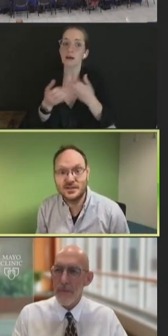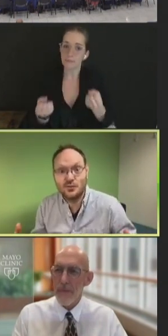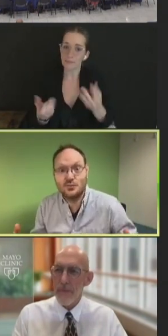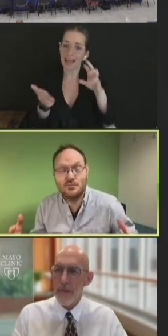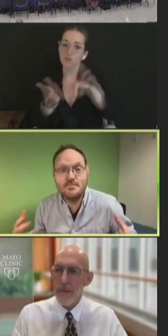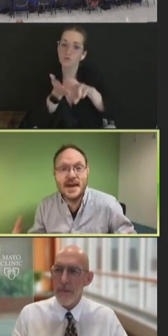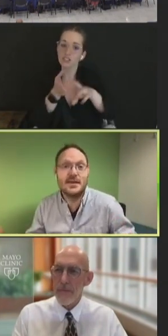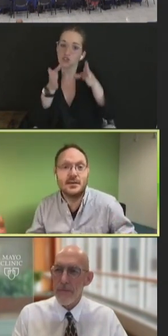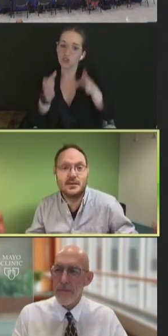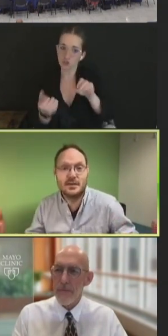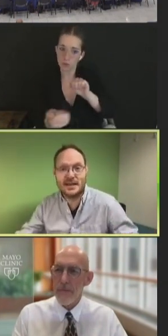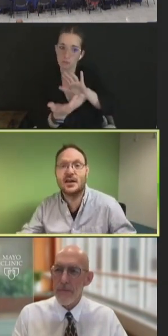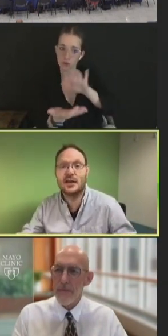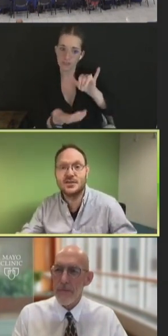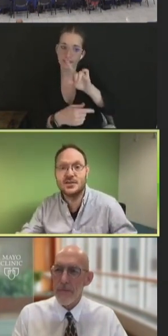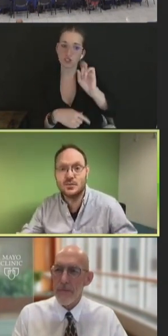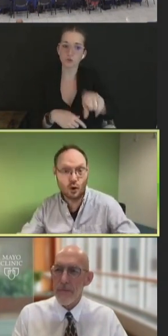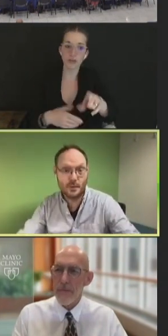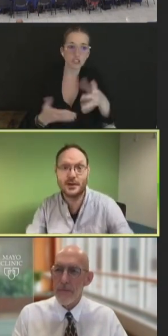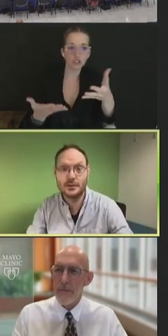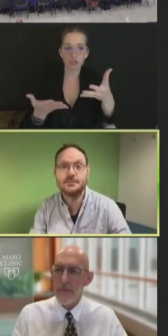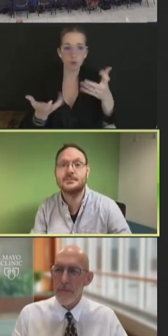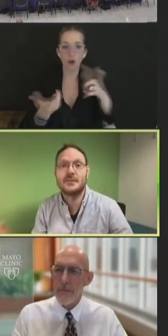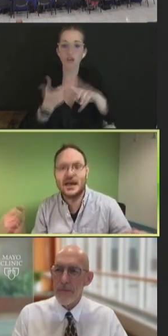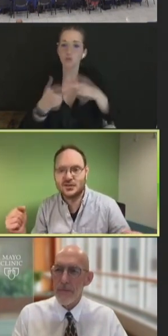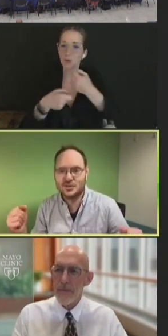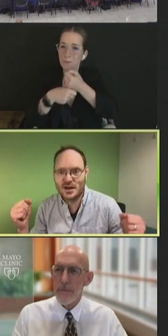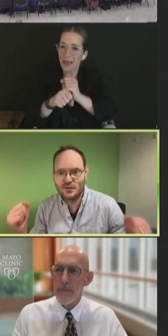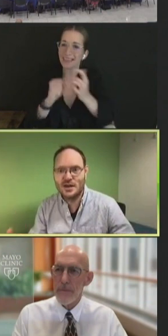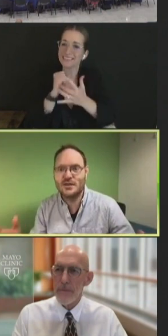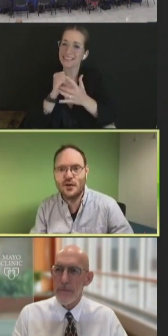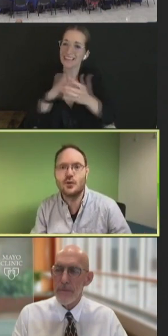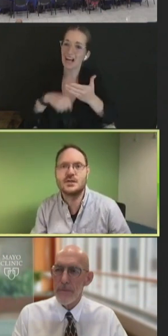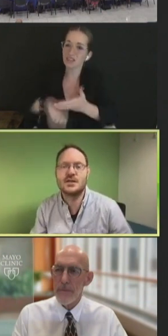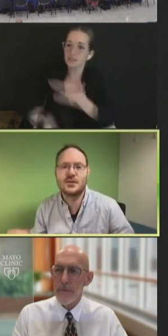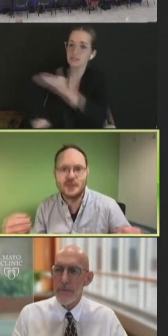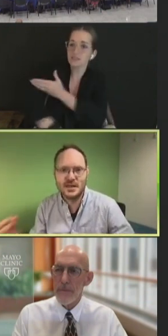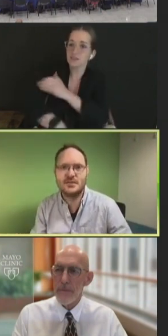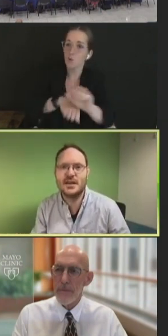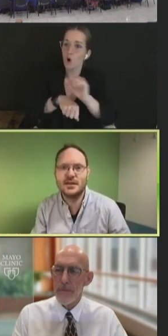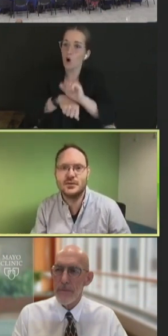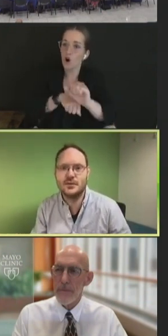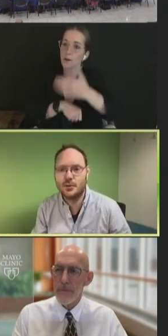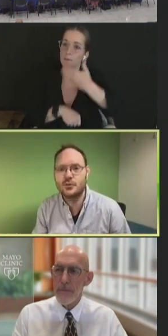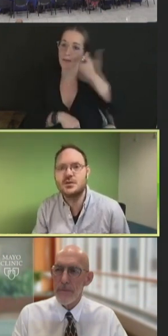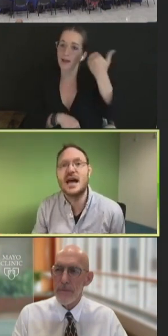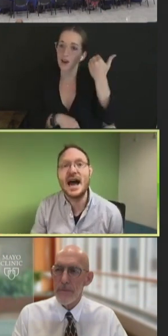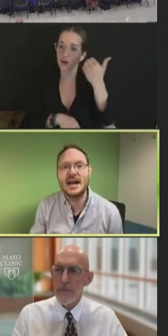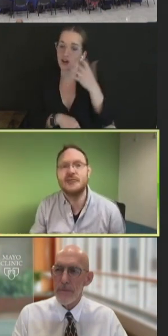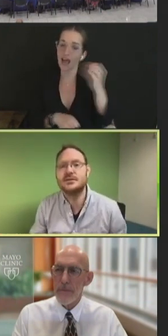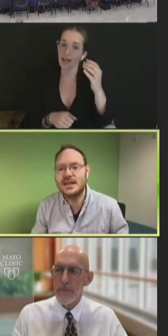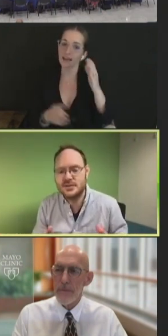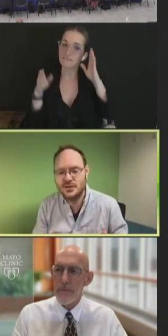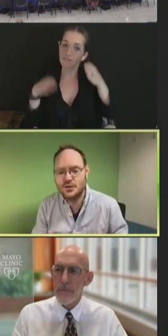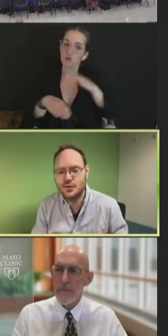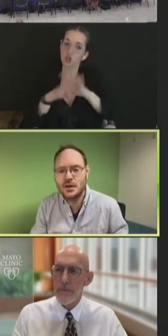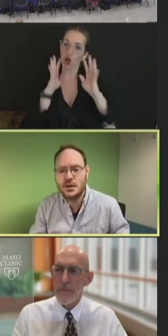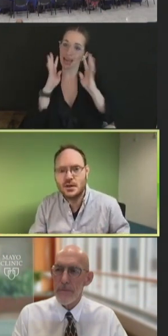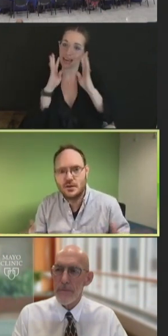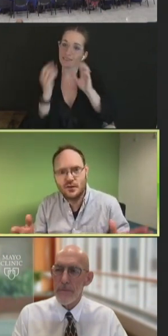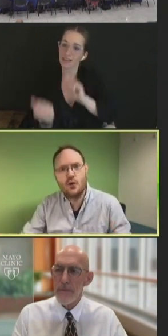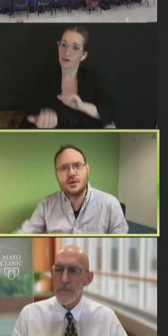question is to make the technologies work better and to try and really focus on those innovative approaches, and then